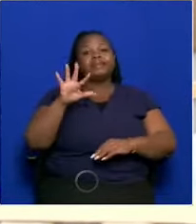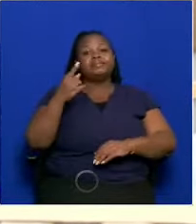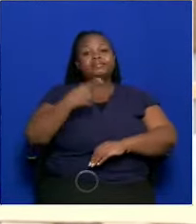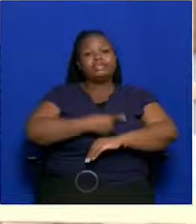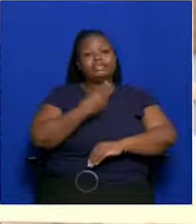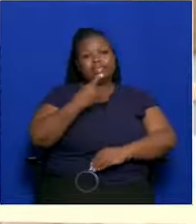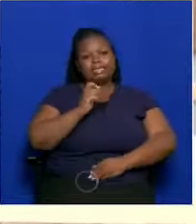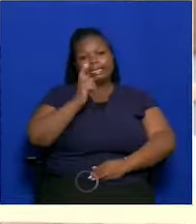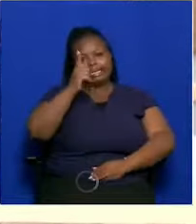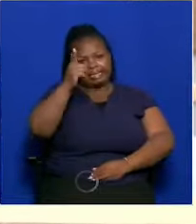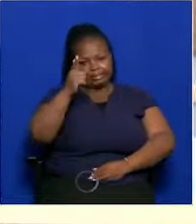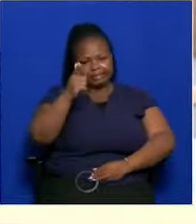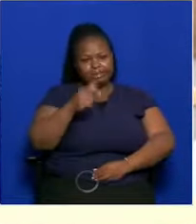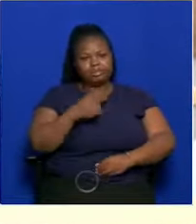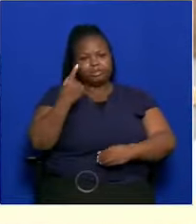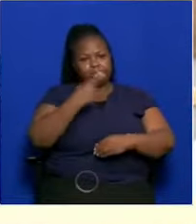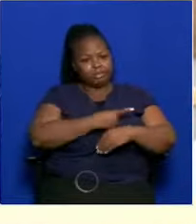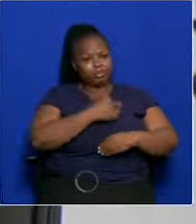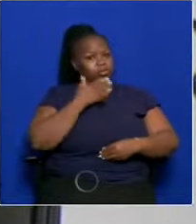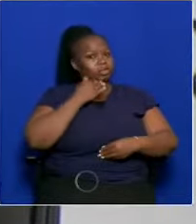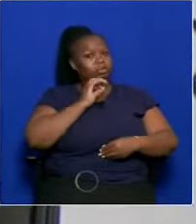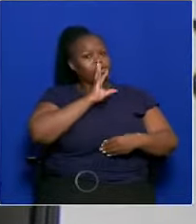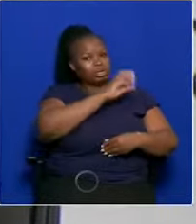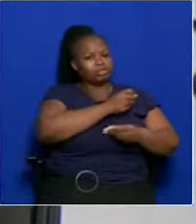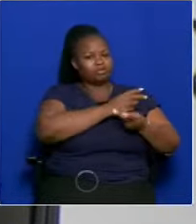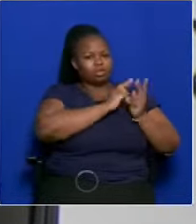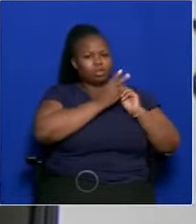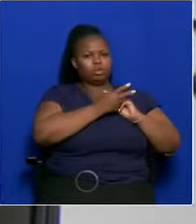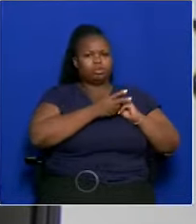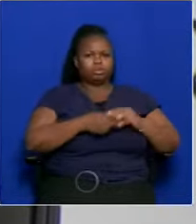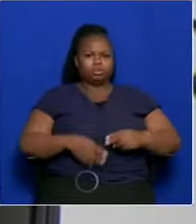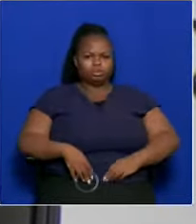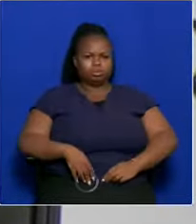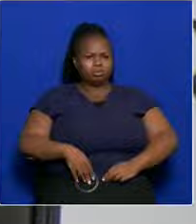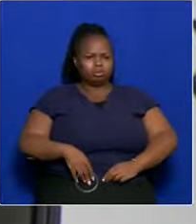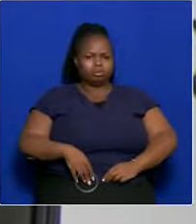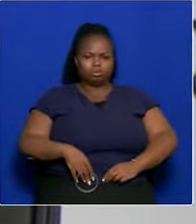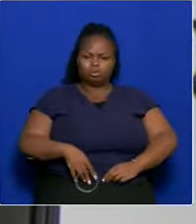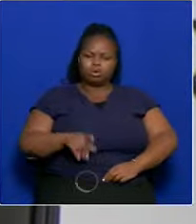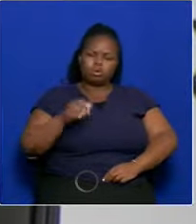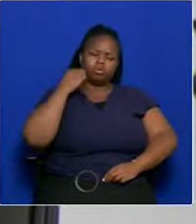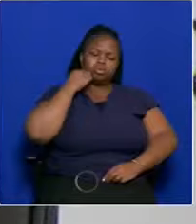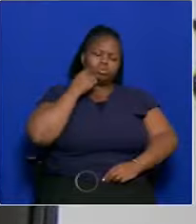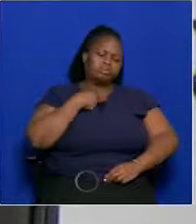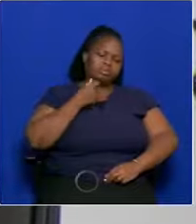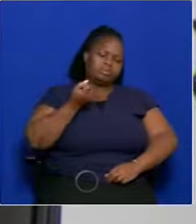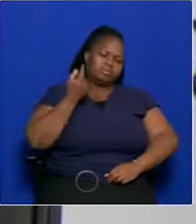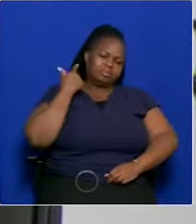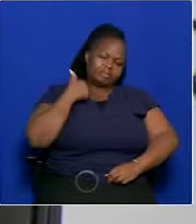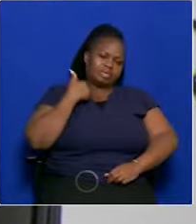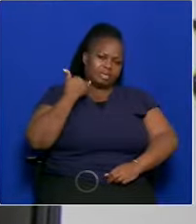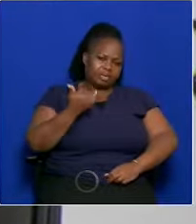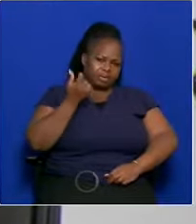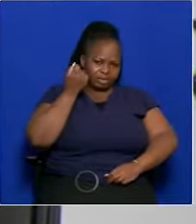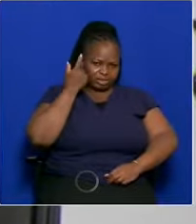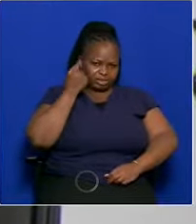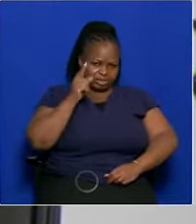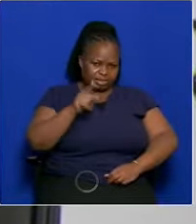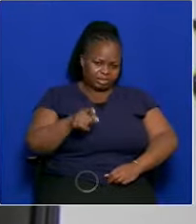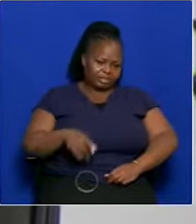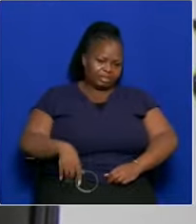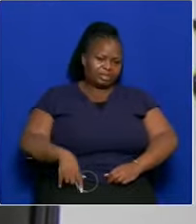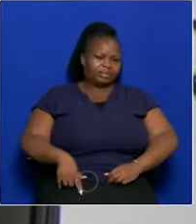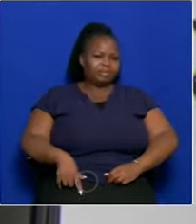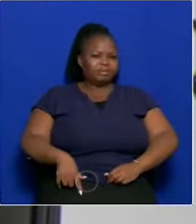on which you asked for the loan? No, I was not getting the commission. Now I get the commission. Yes. Commissioner,